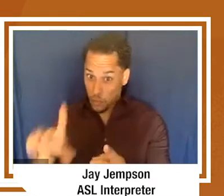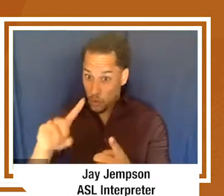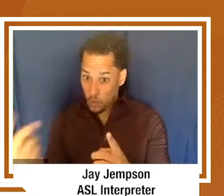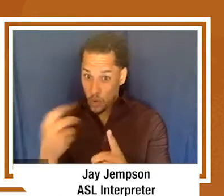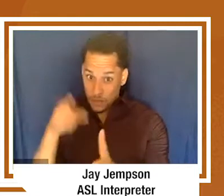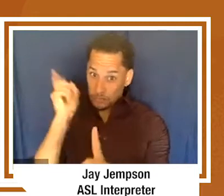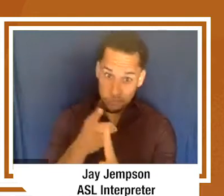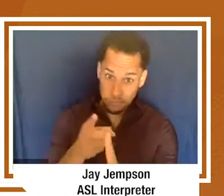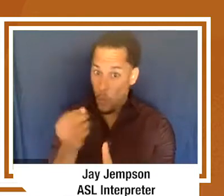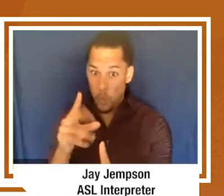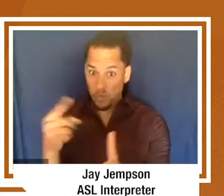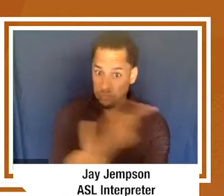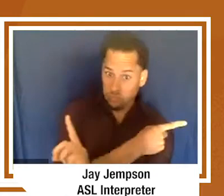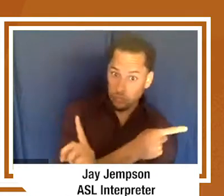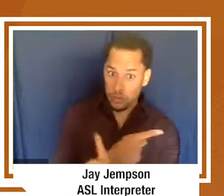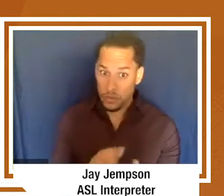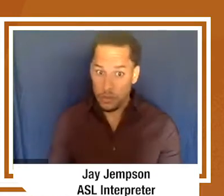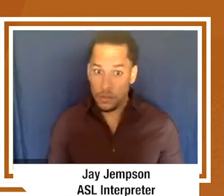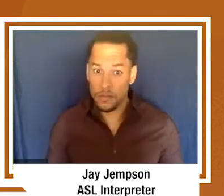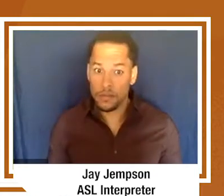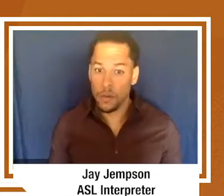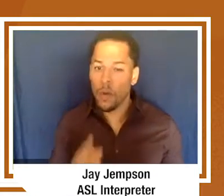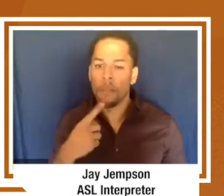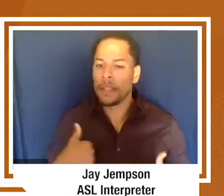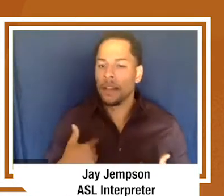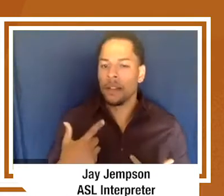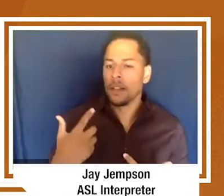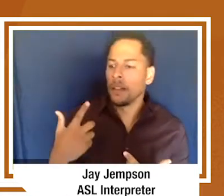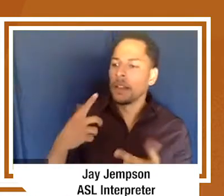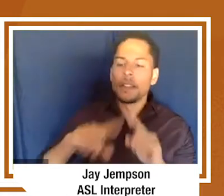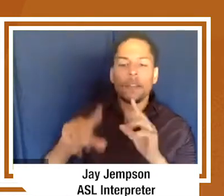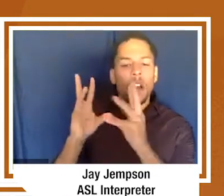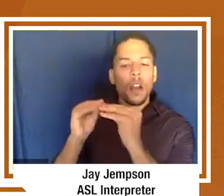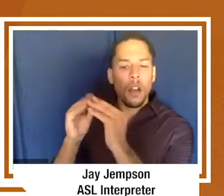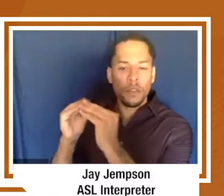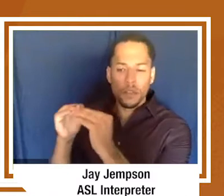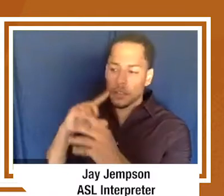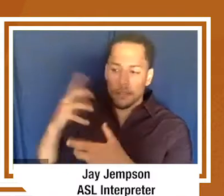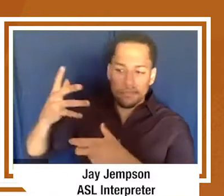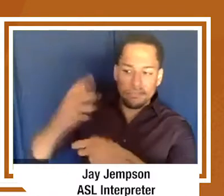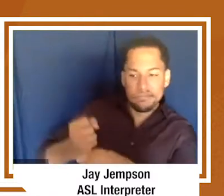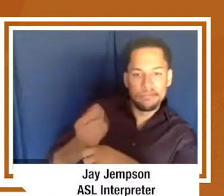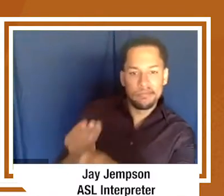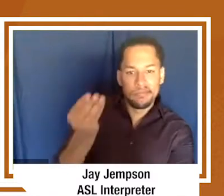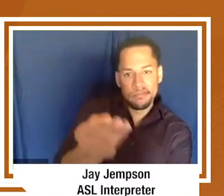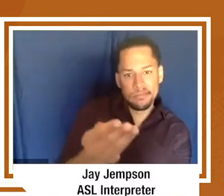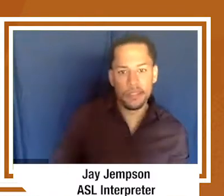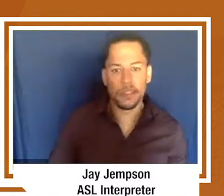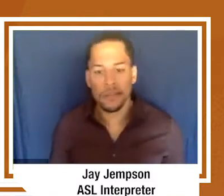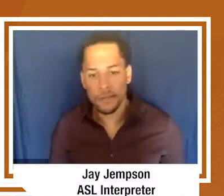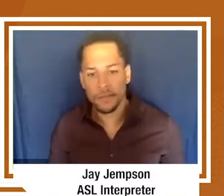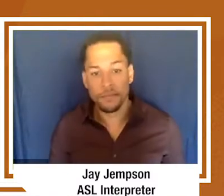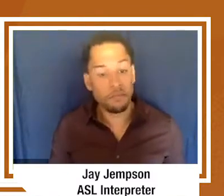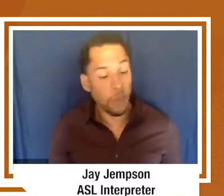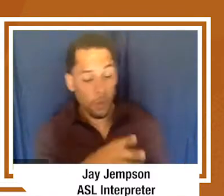answered your question, but I'm sort of just summarizing what I'm hearing in the last month of these conferences that you talked